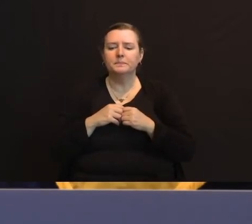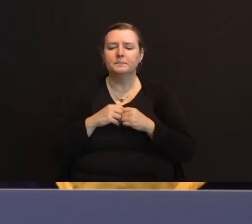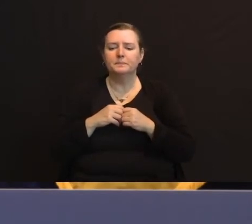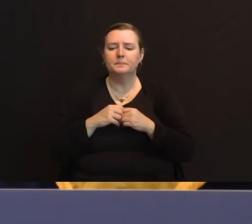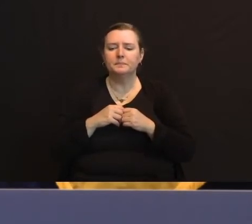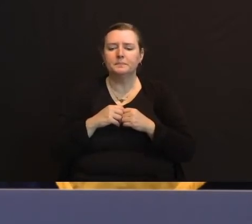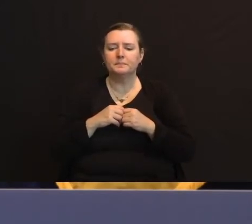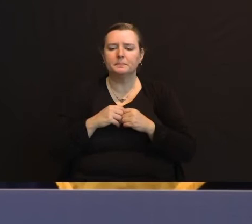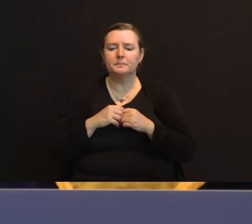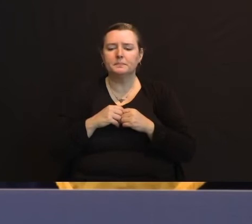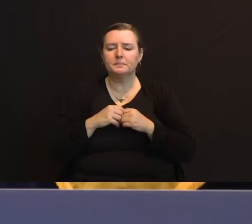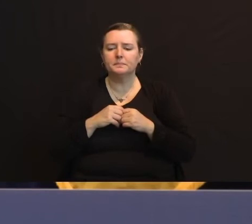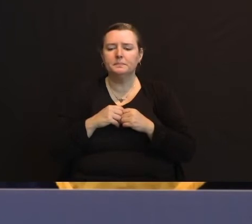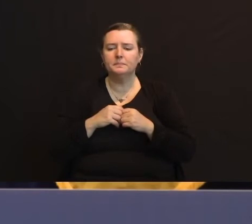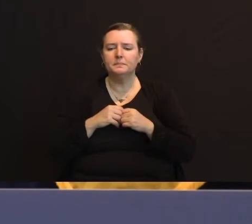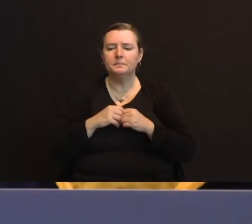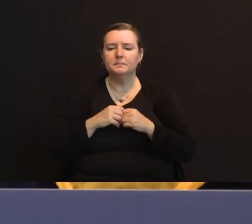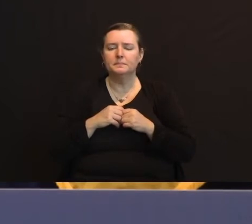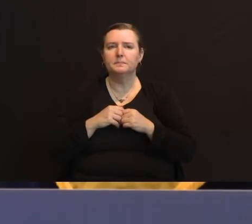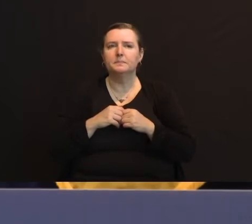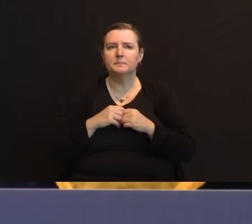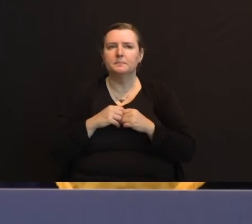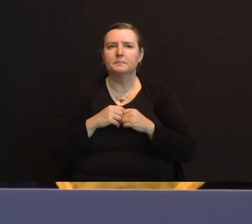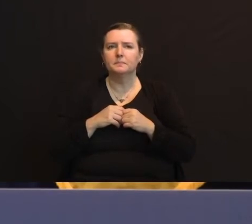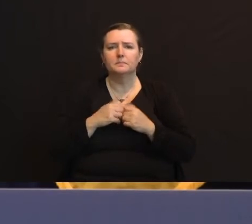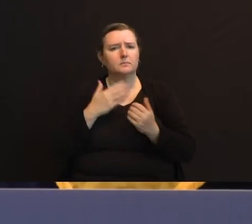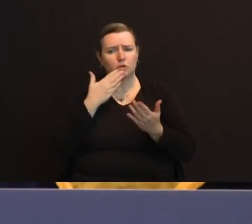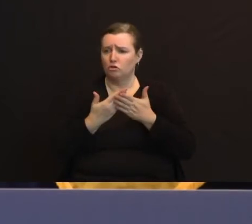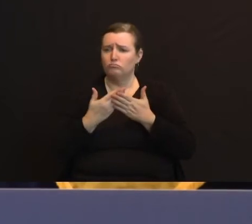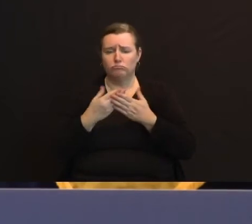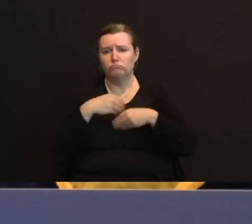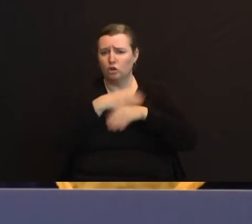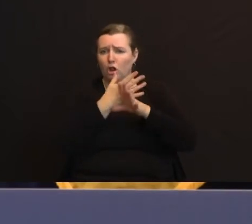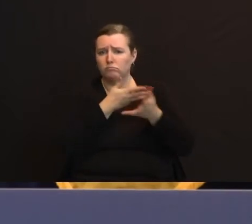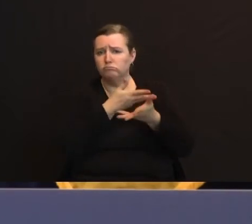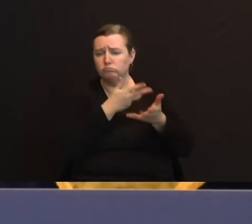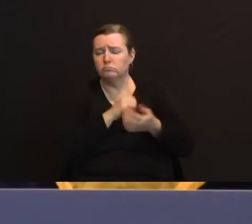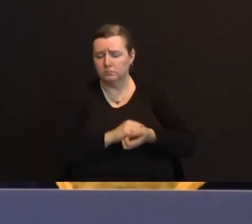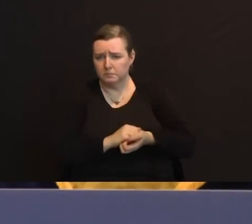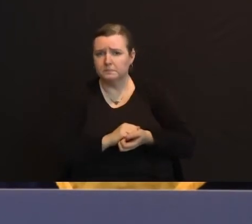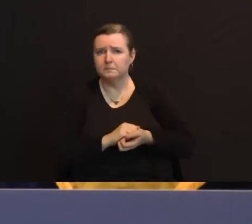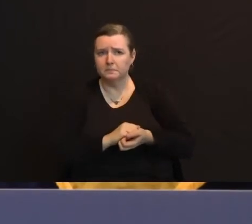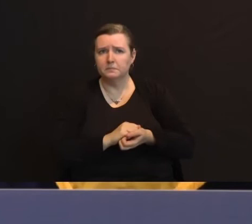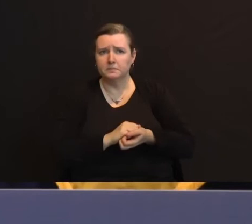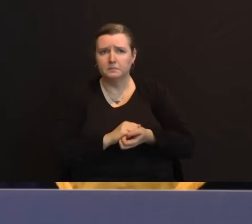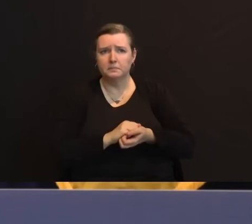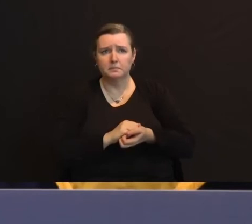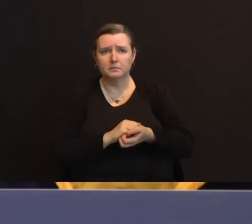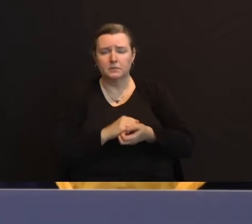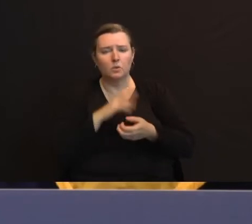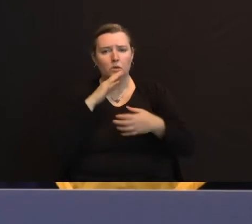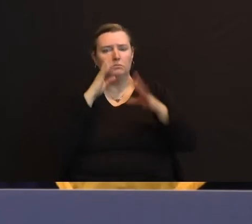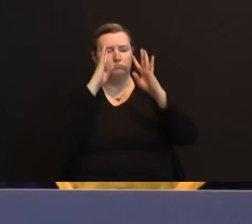yet another good data point. We have a long way to go. There's enormous complexity. The fact that a lot of Tina's colleagues on